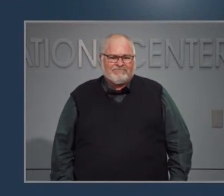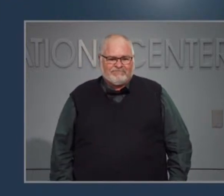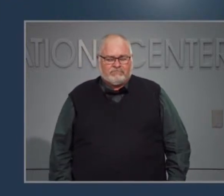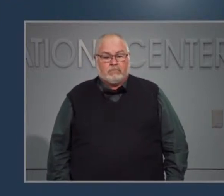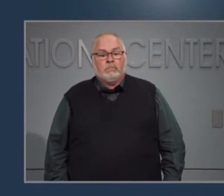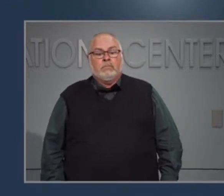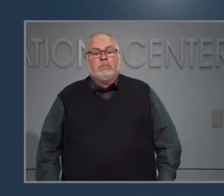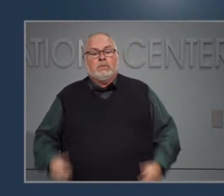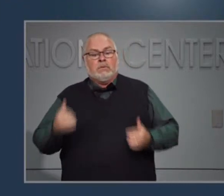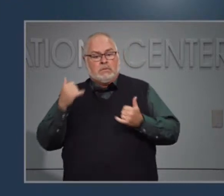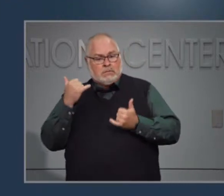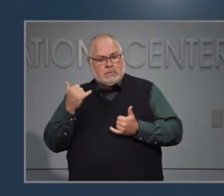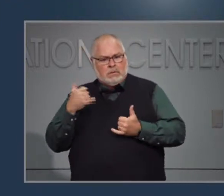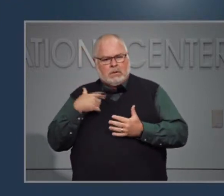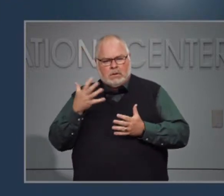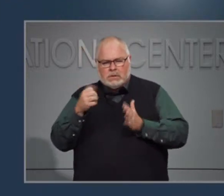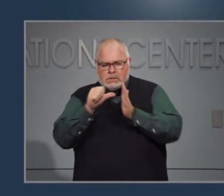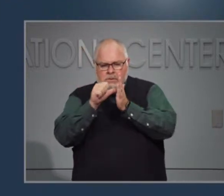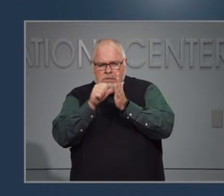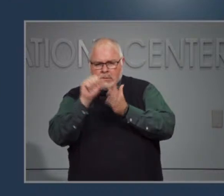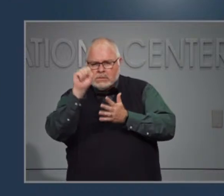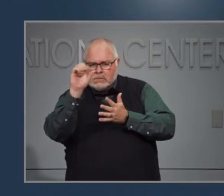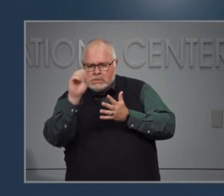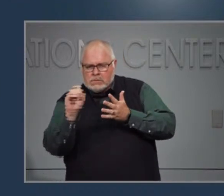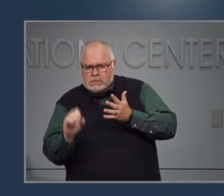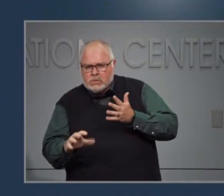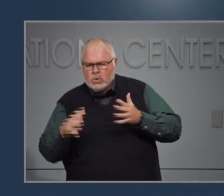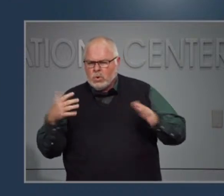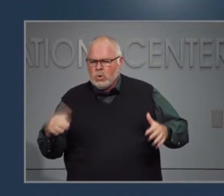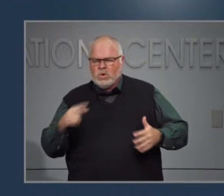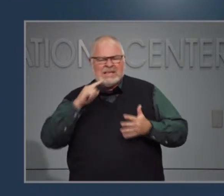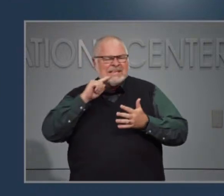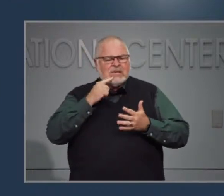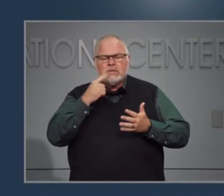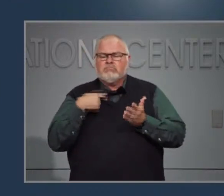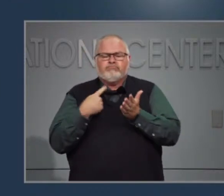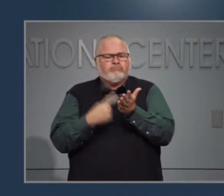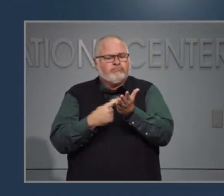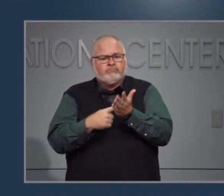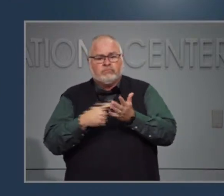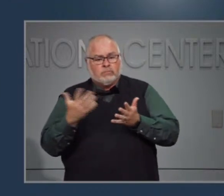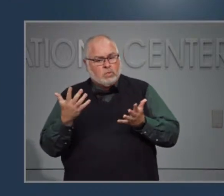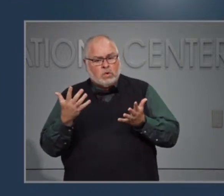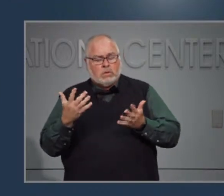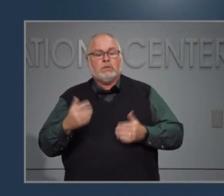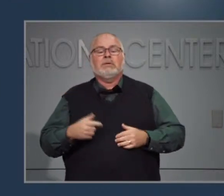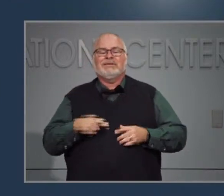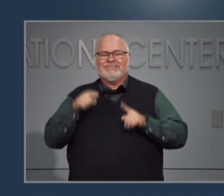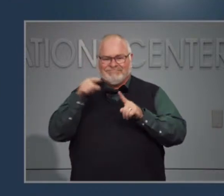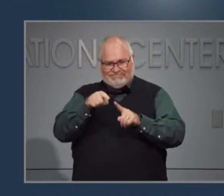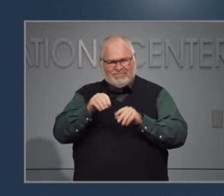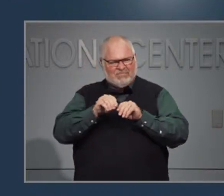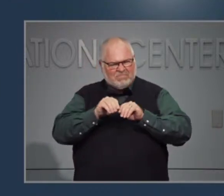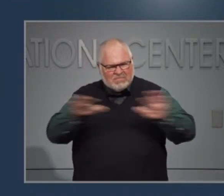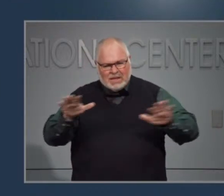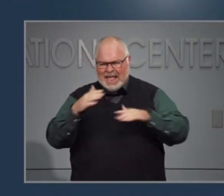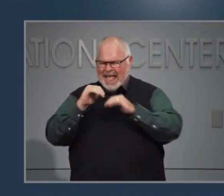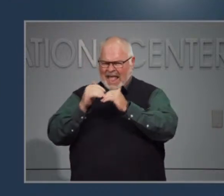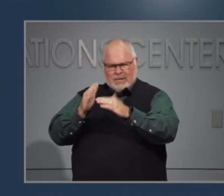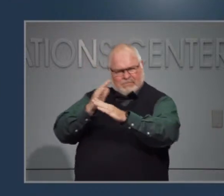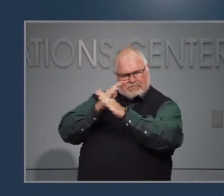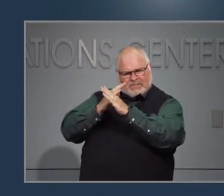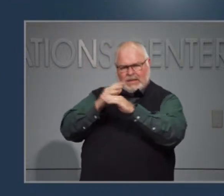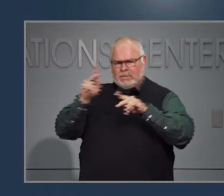Today, I want to highlight the aggressive actions we have taken since the start of the pandemic to protect residents and staff